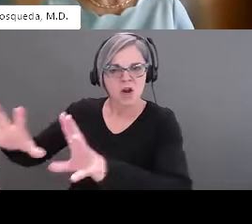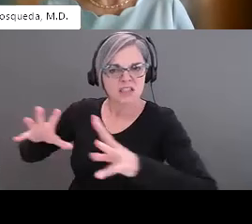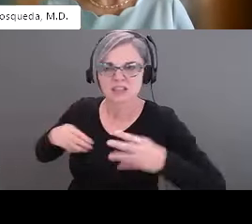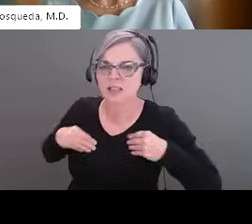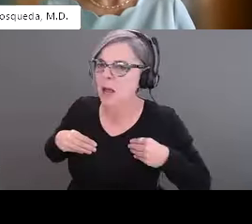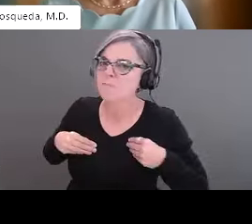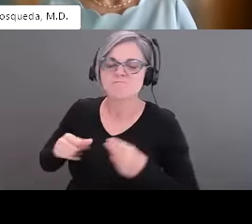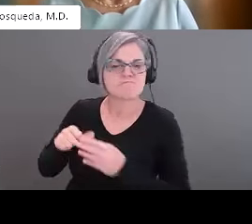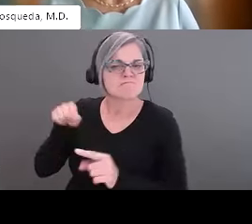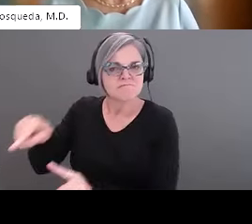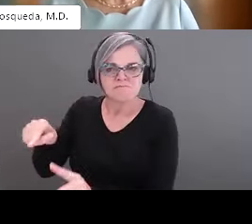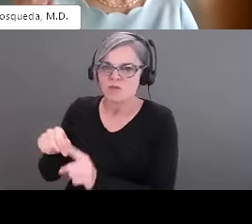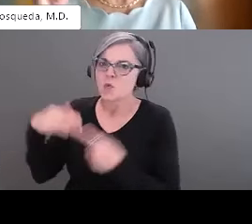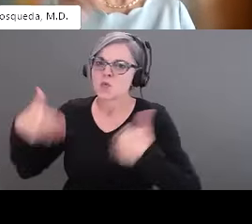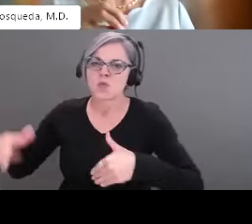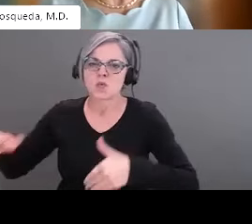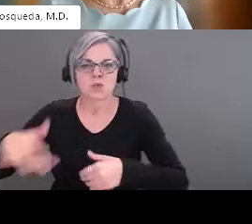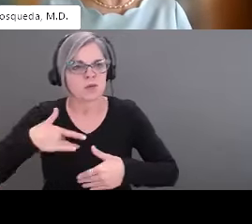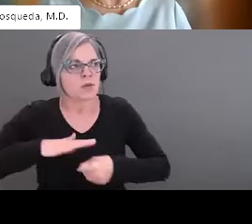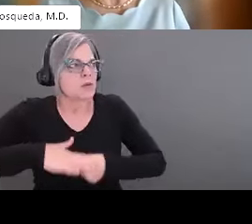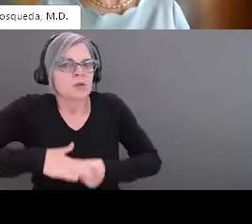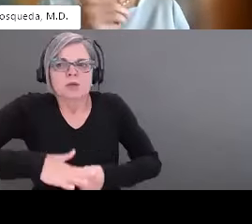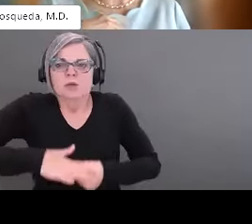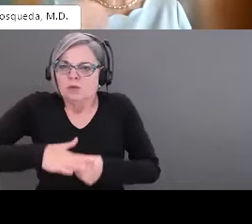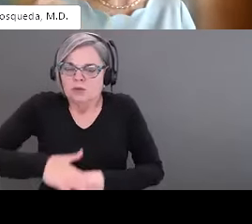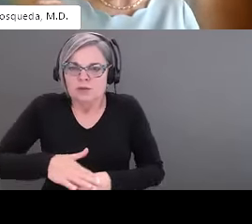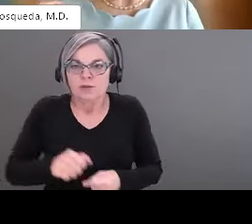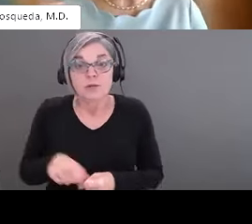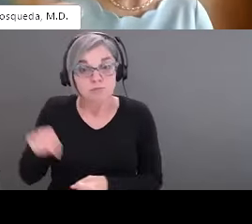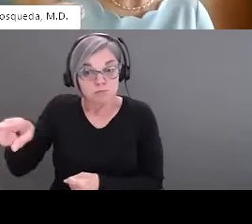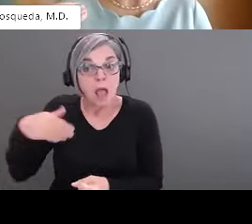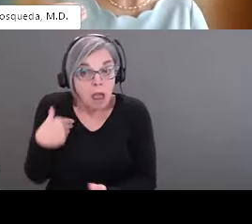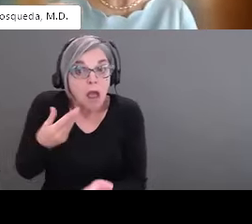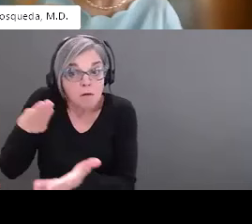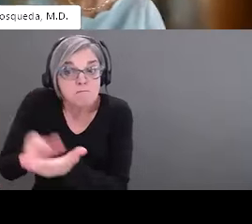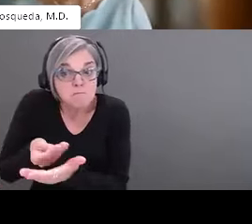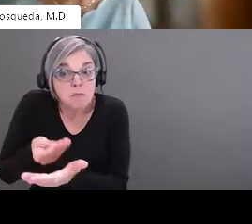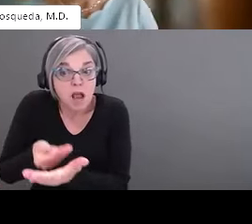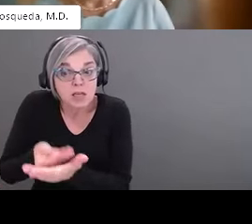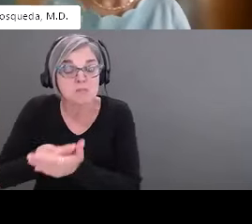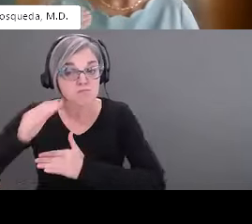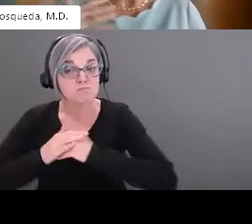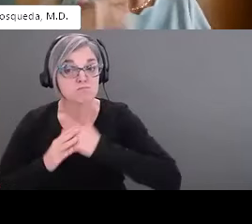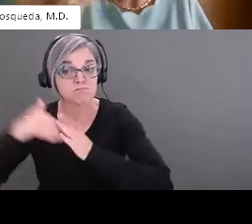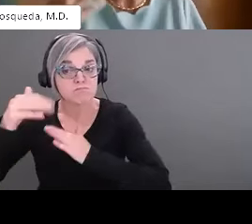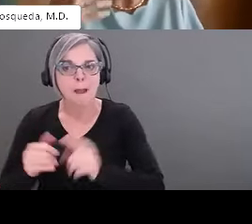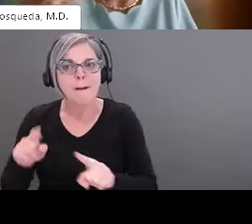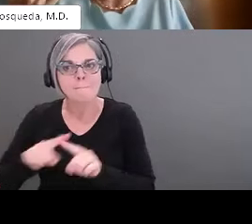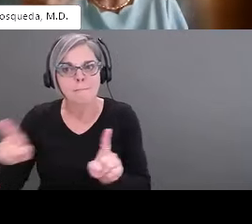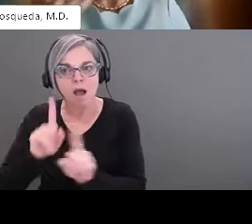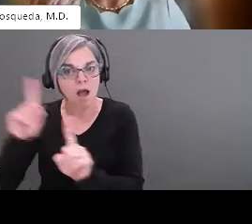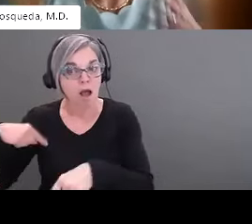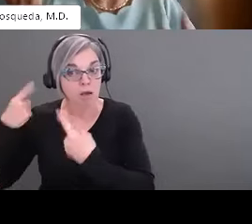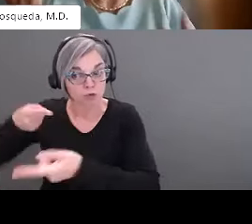lots of strain. And she is financially secure, but she's never the one who managed the finances. And she's not